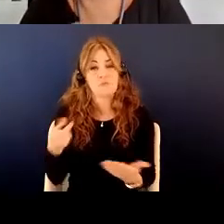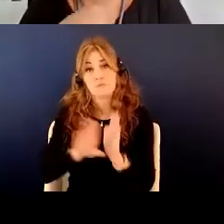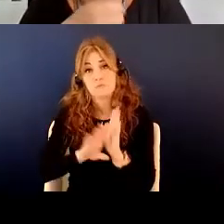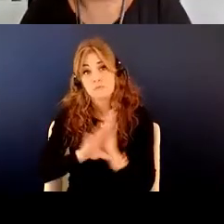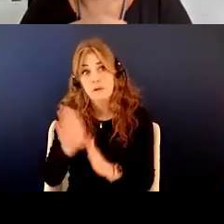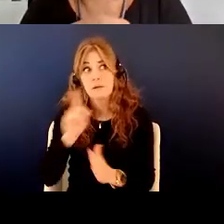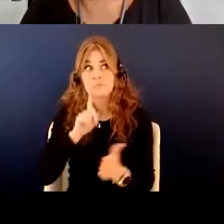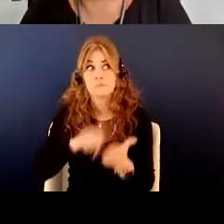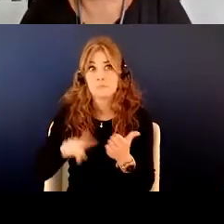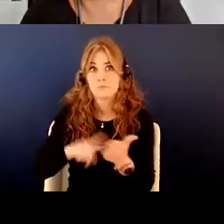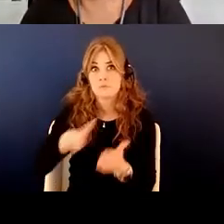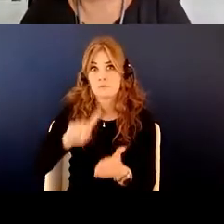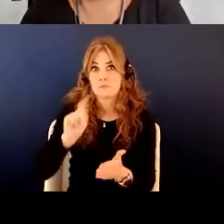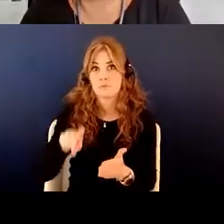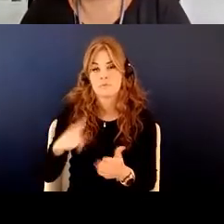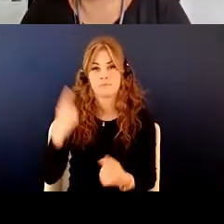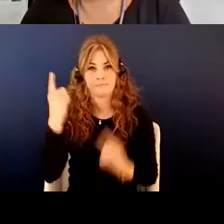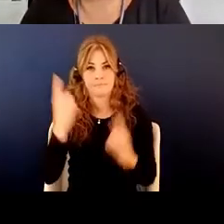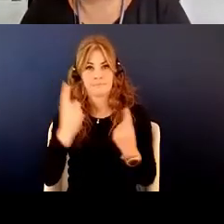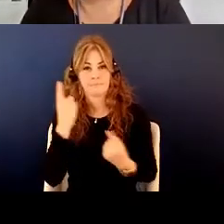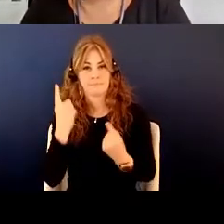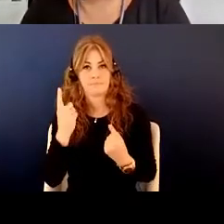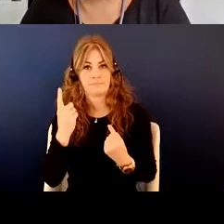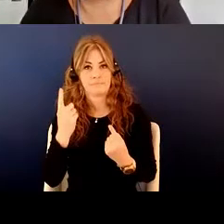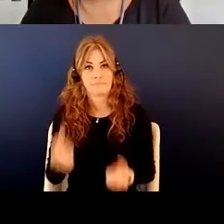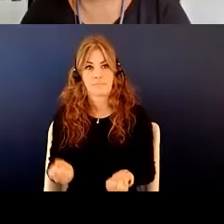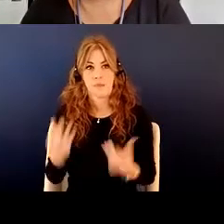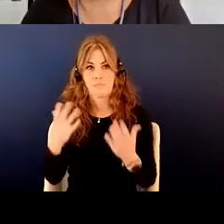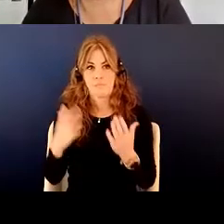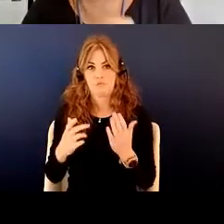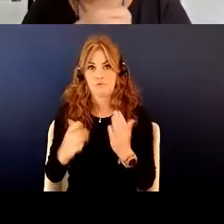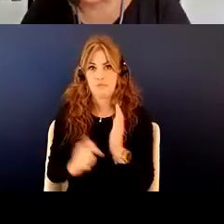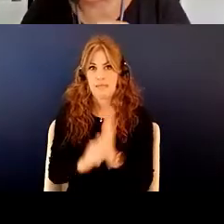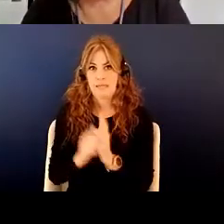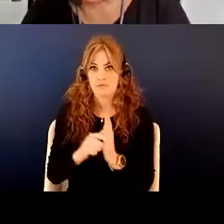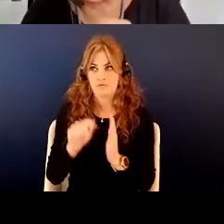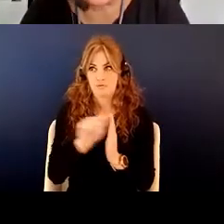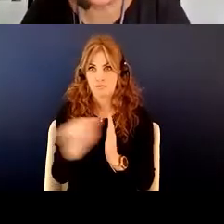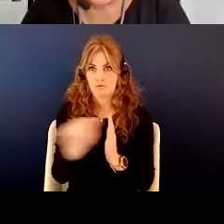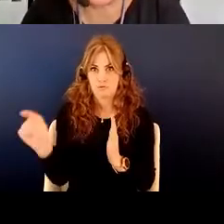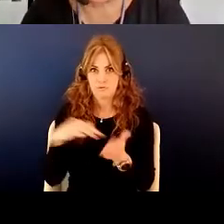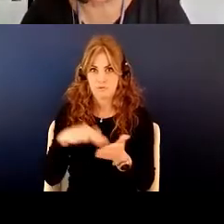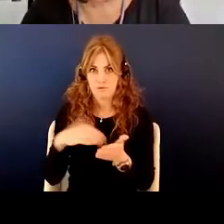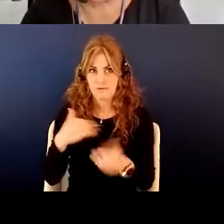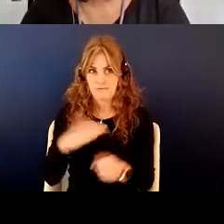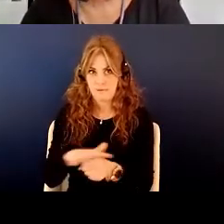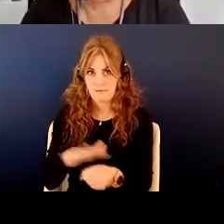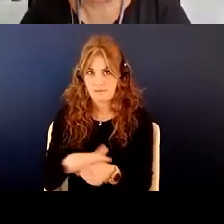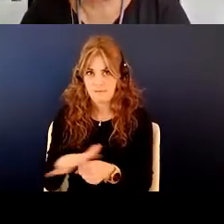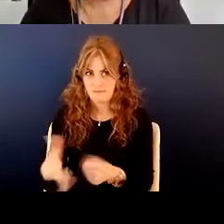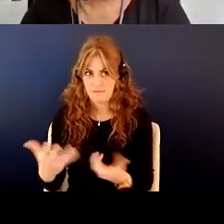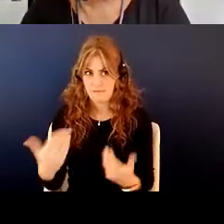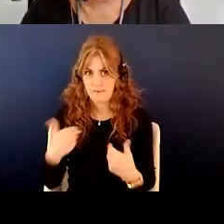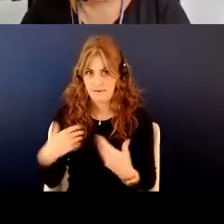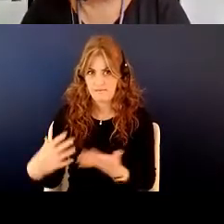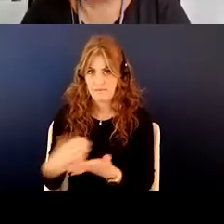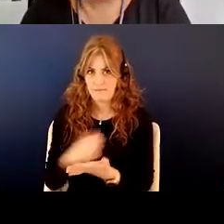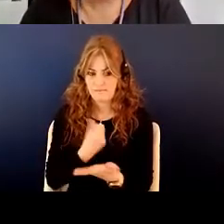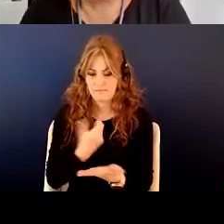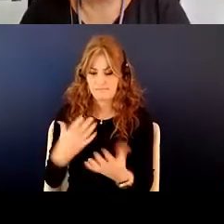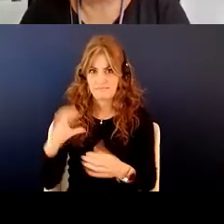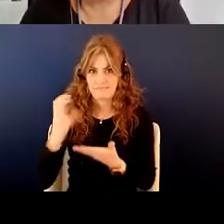research question, you need to think about sort of how much literature really is out there. Is it the time to do this kind of